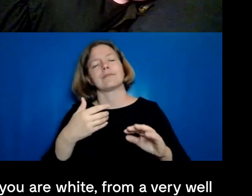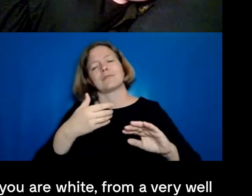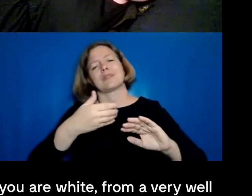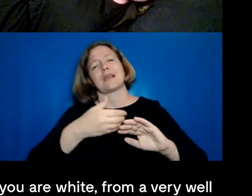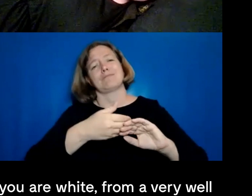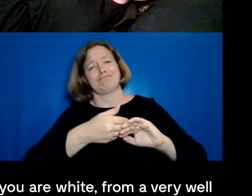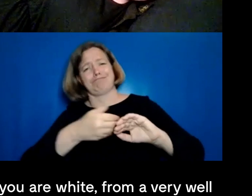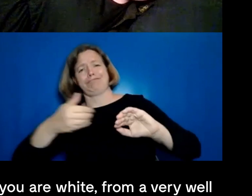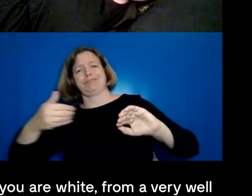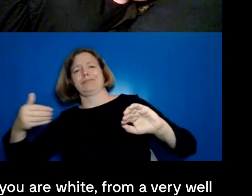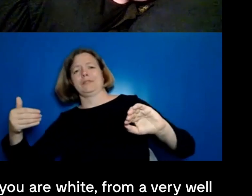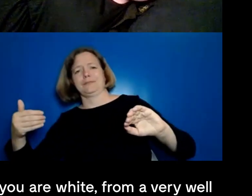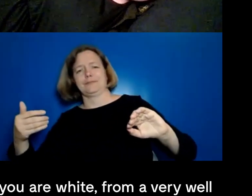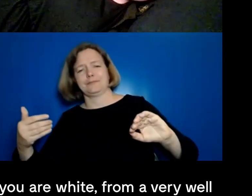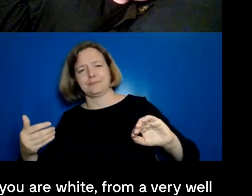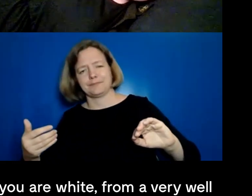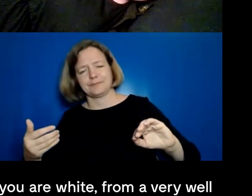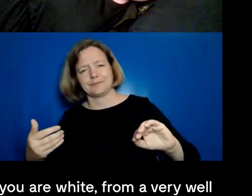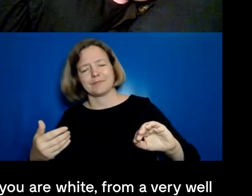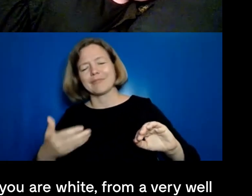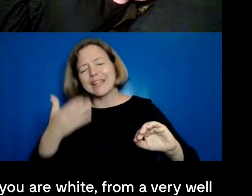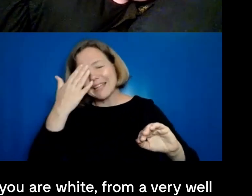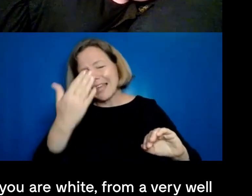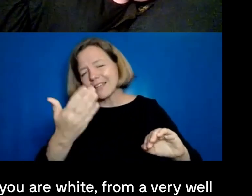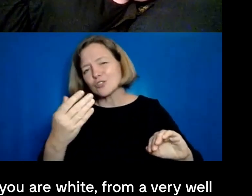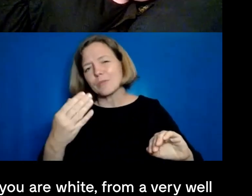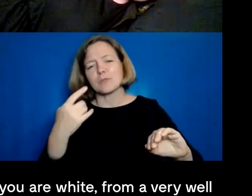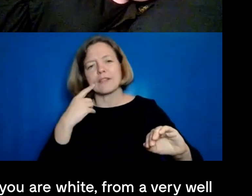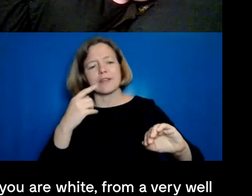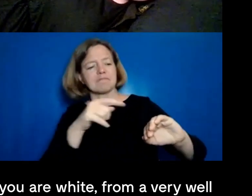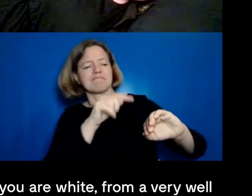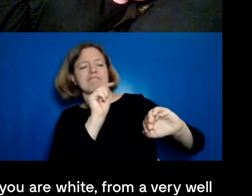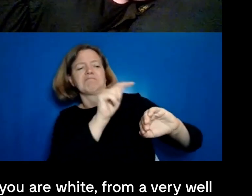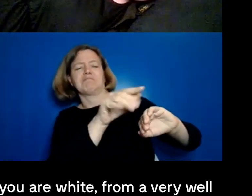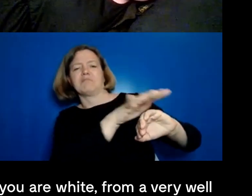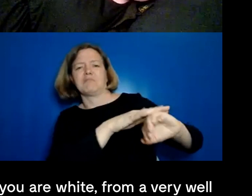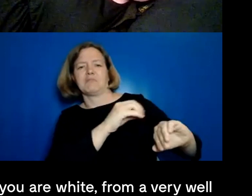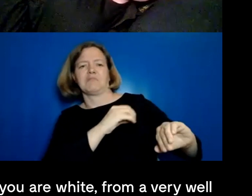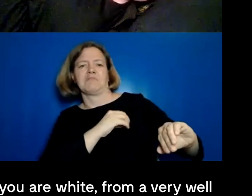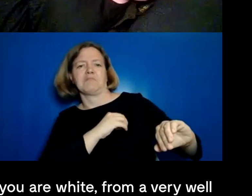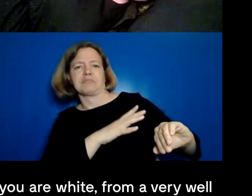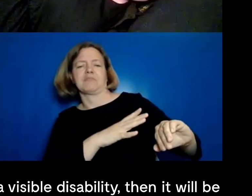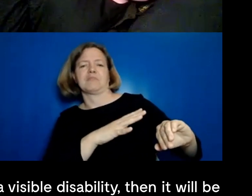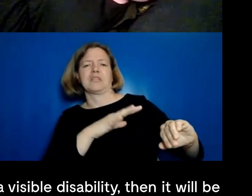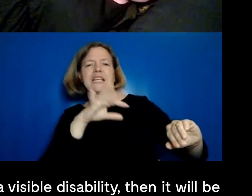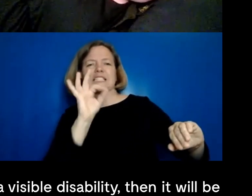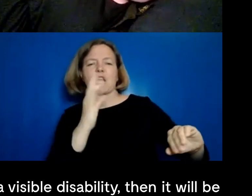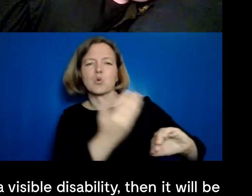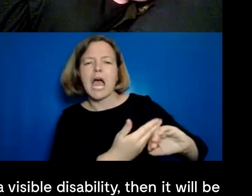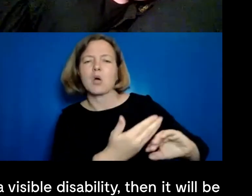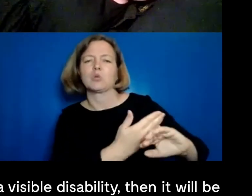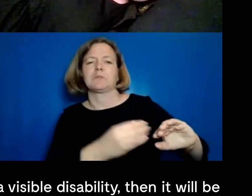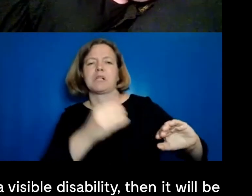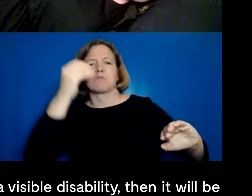are white from a very well-educated and rich background,